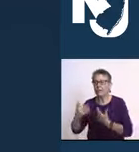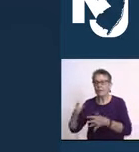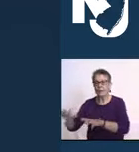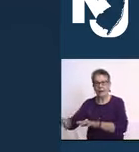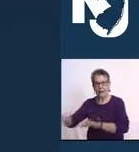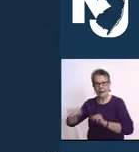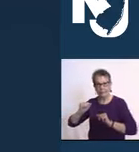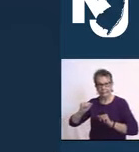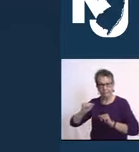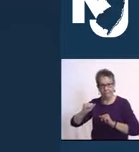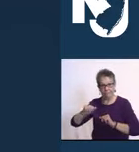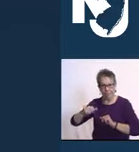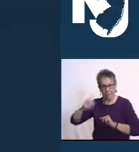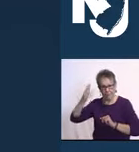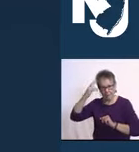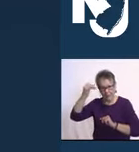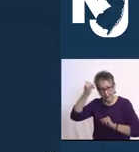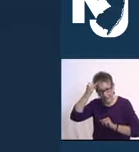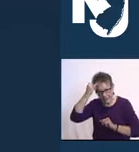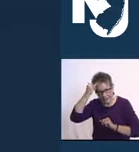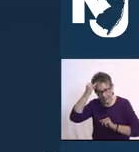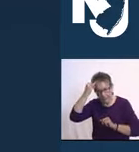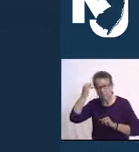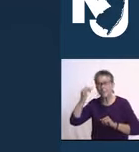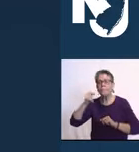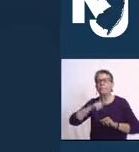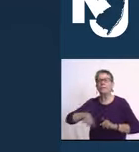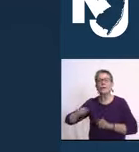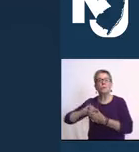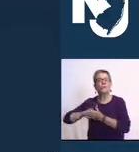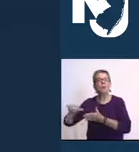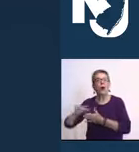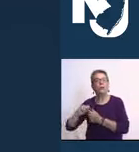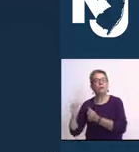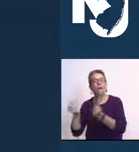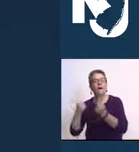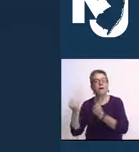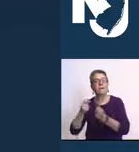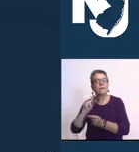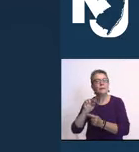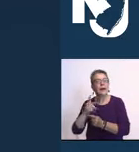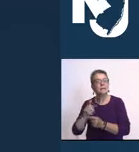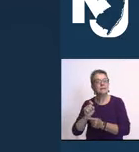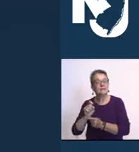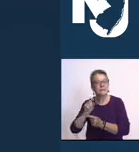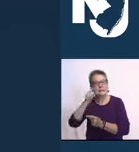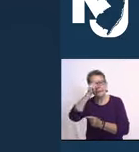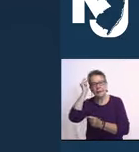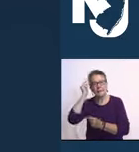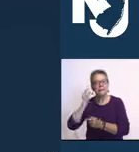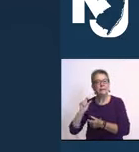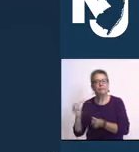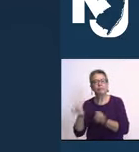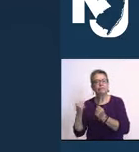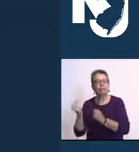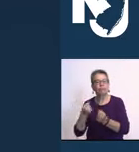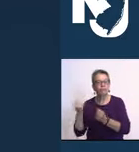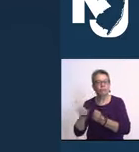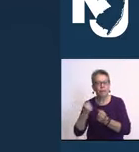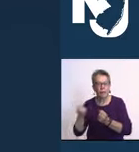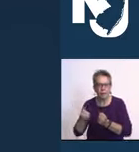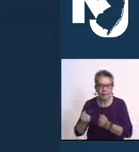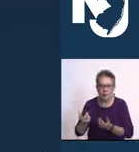taxi before spending a 30-year career as a union truck driver and shop steward. Driving wasn't just Jose's job, it was his